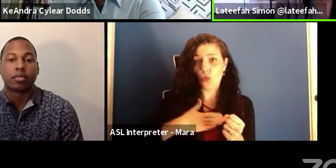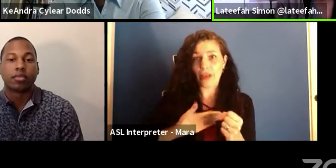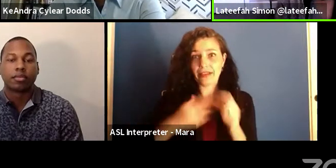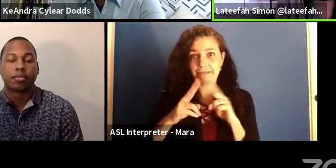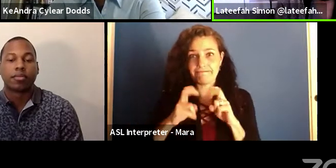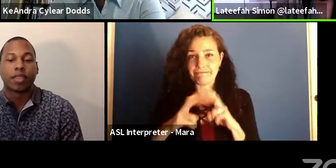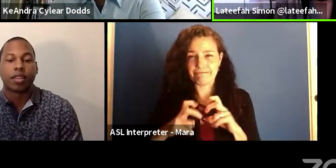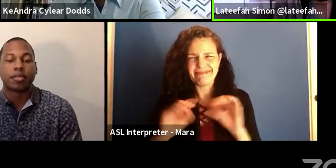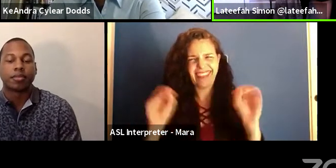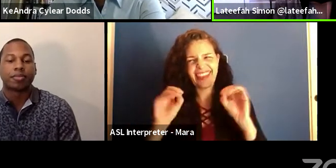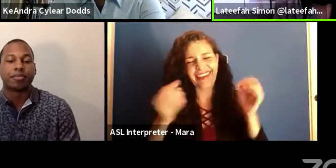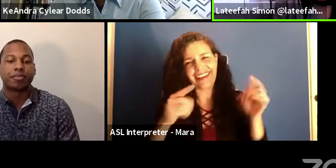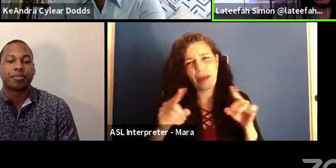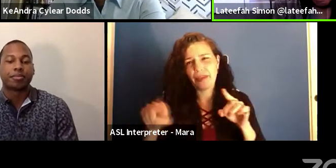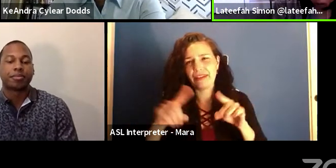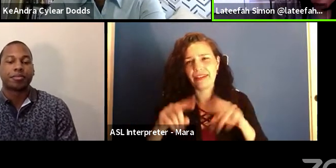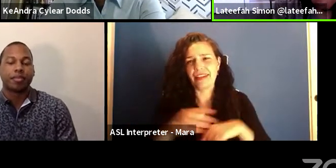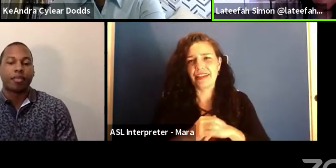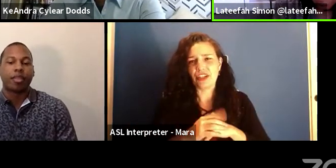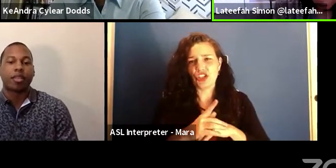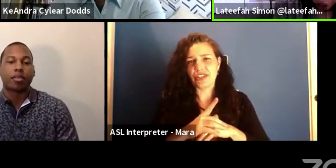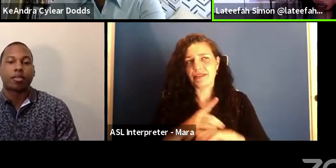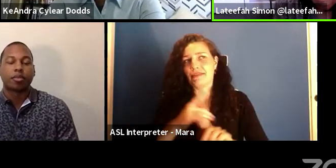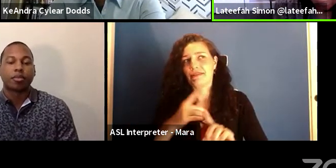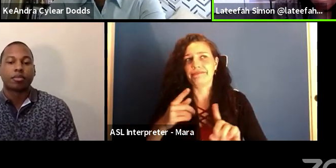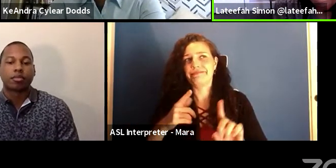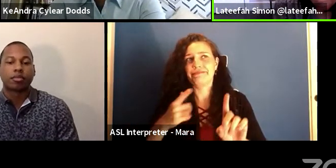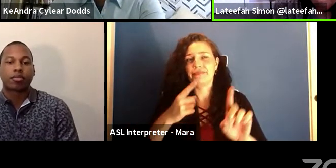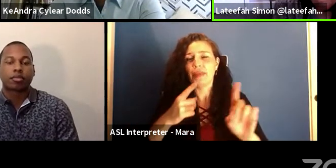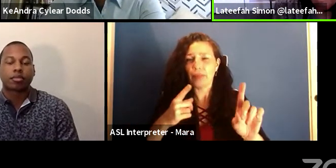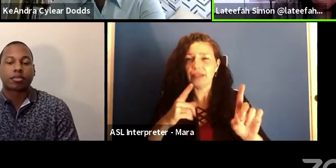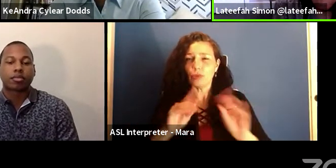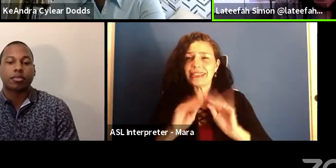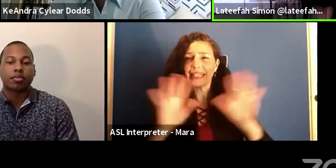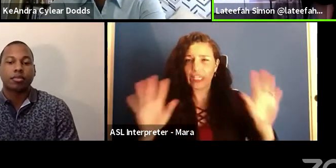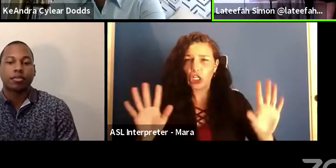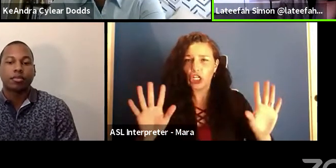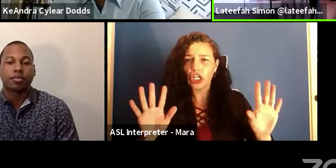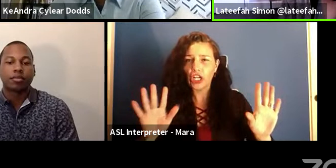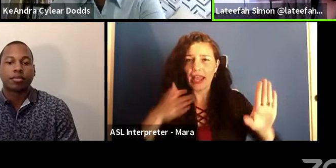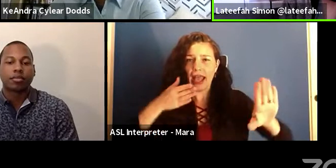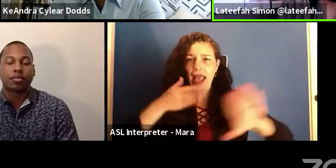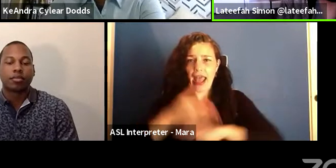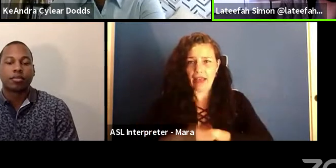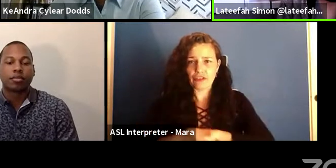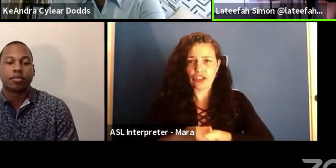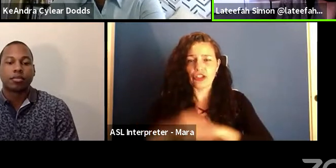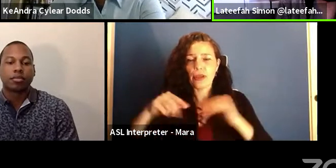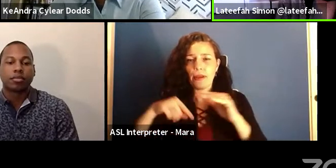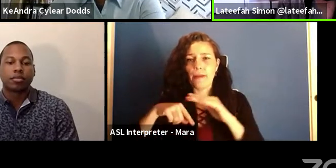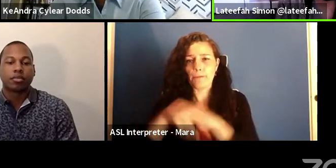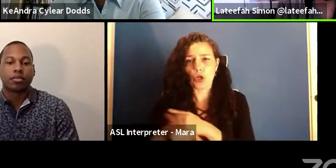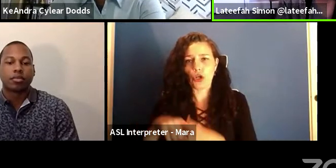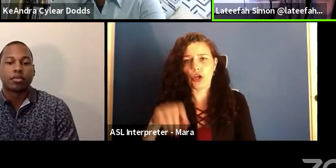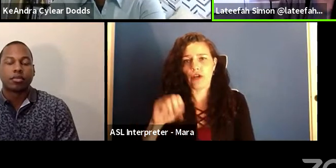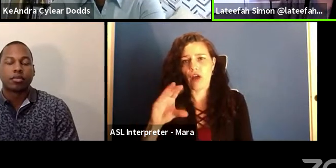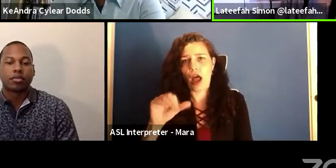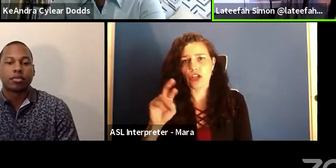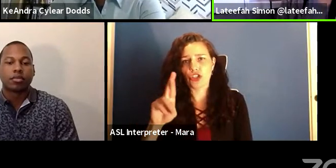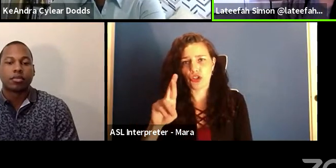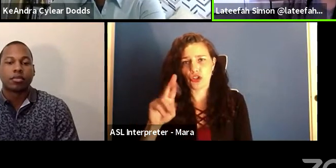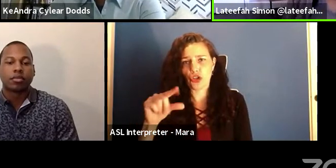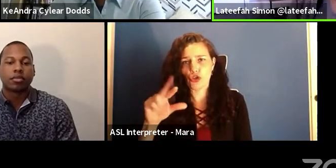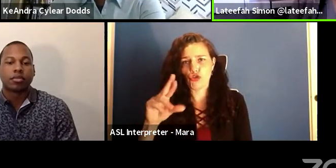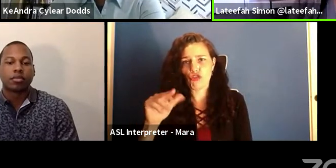They're just North Stars. It was clear after the murder of Oscar Grant, and even with all of